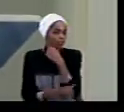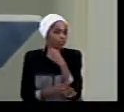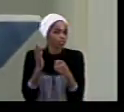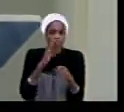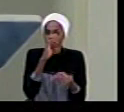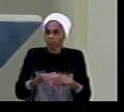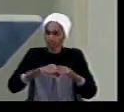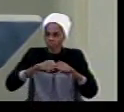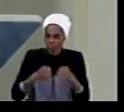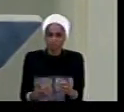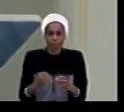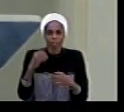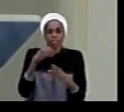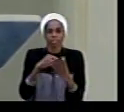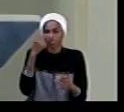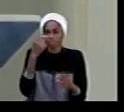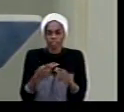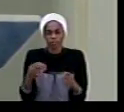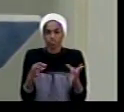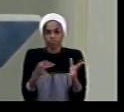in the name of Jesus.